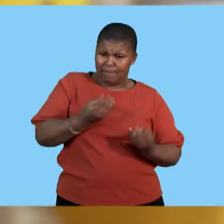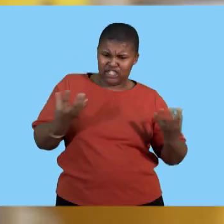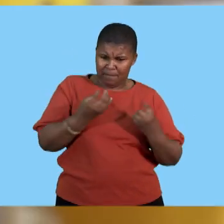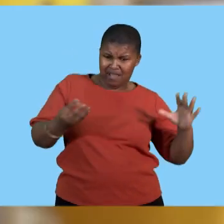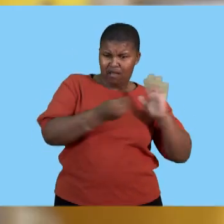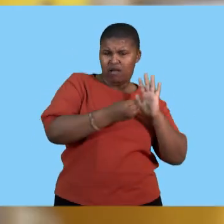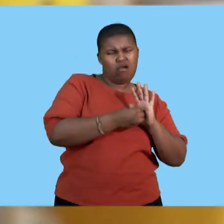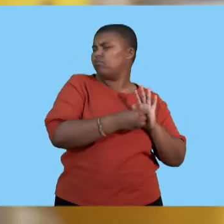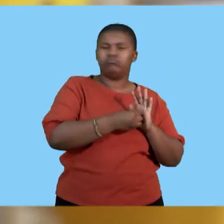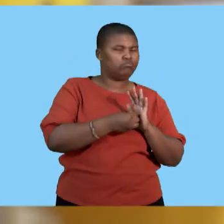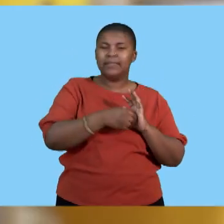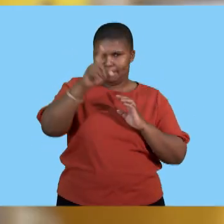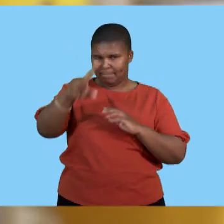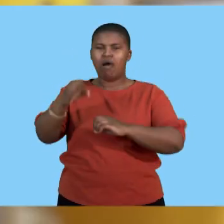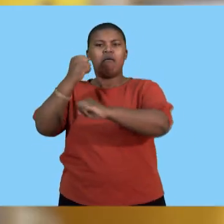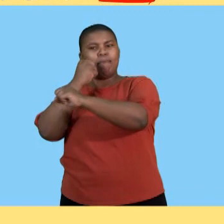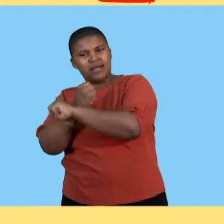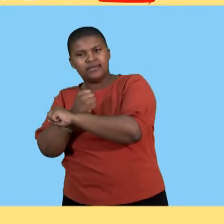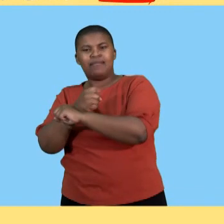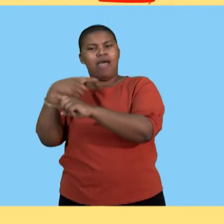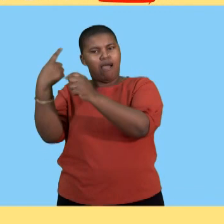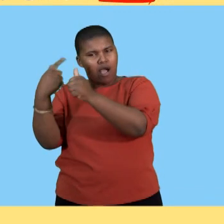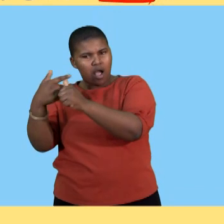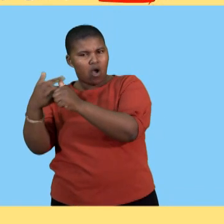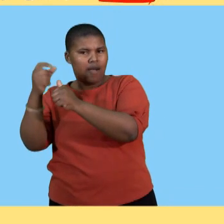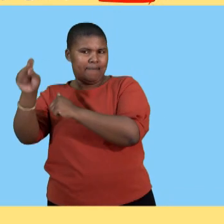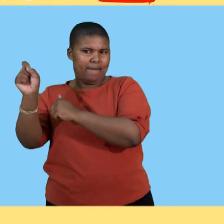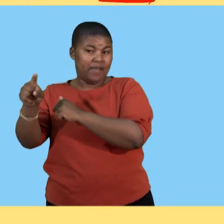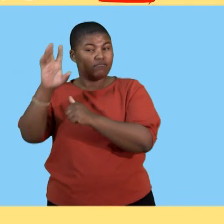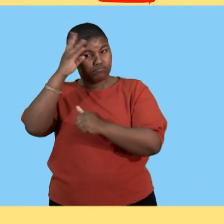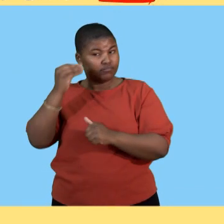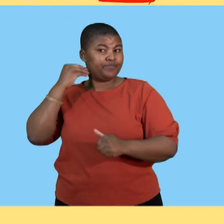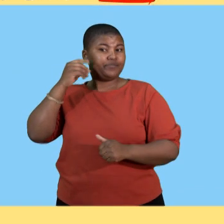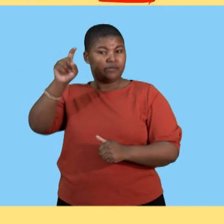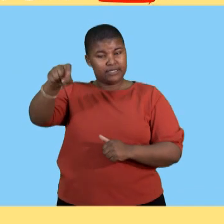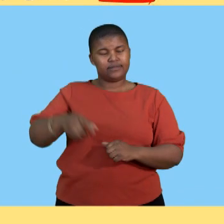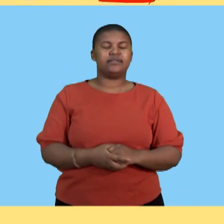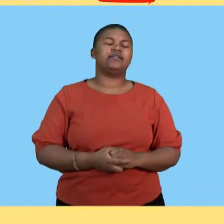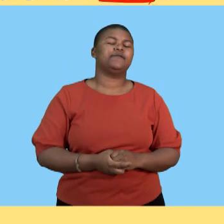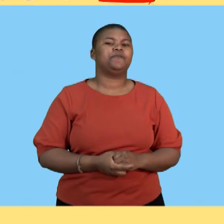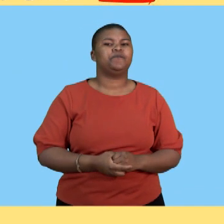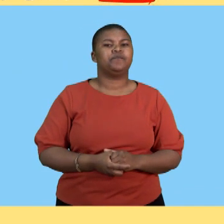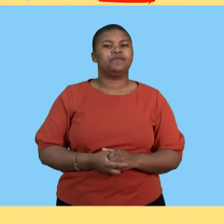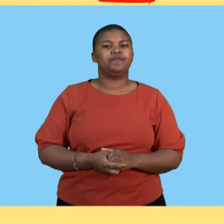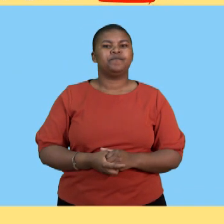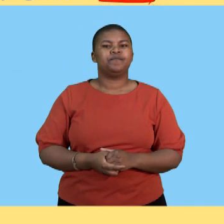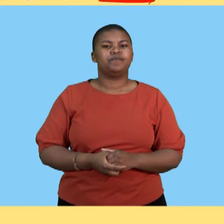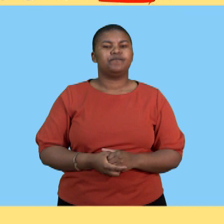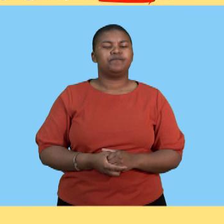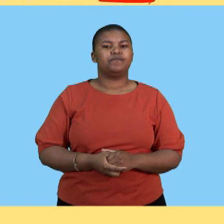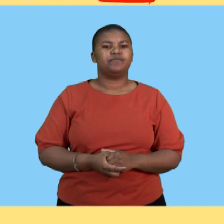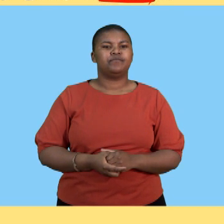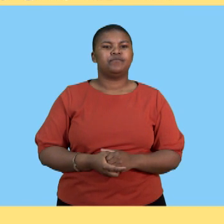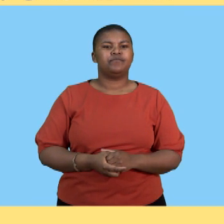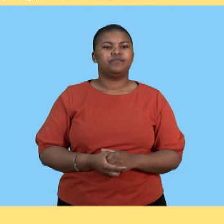drawings? On cost. So we have to come here and calculate the cost. Very important. Remember that. It is of great